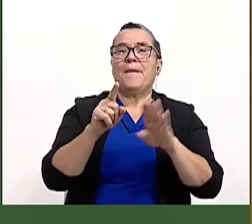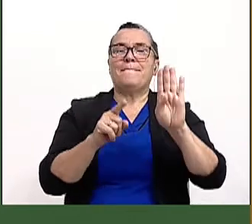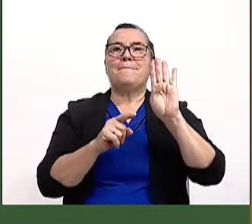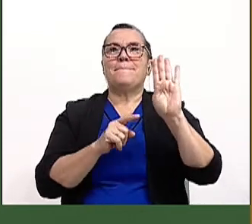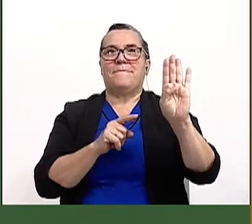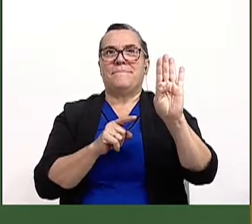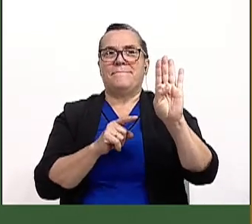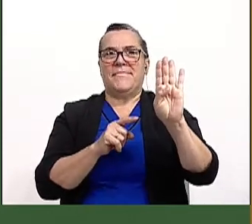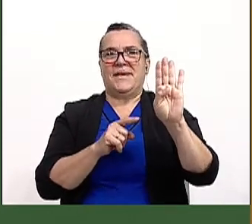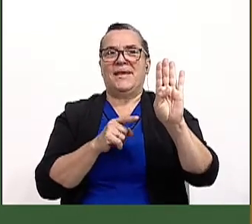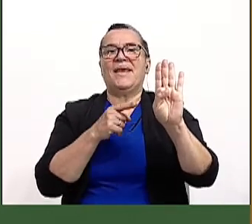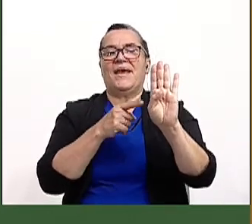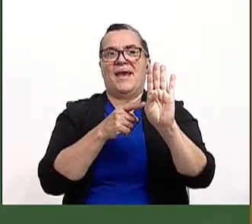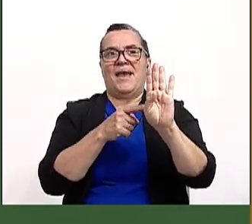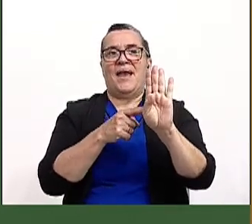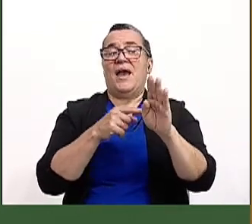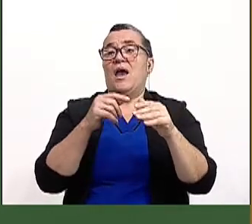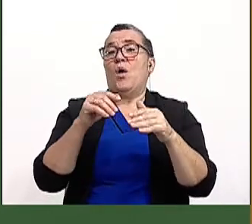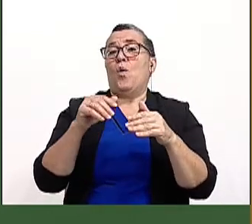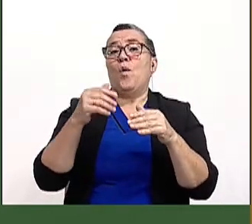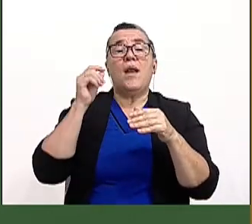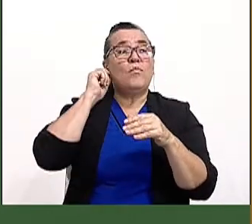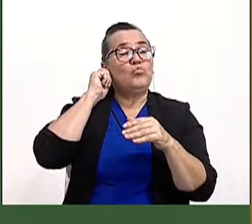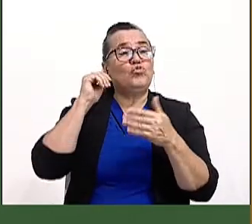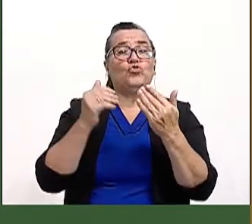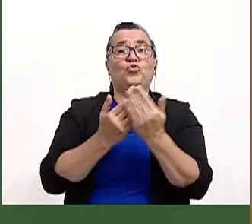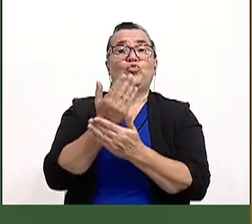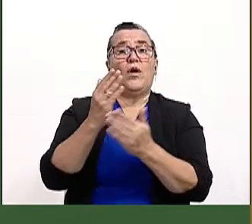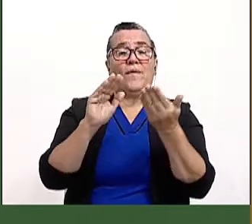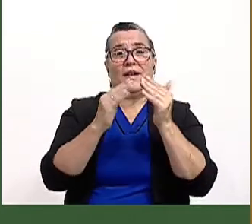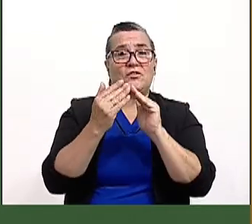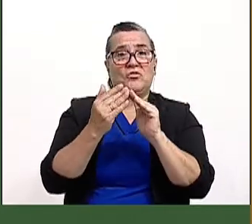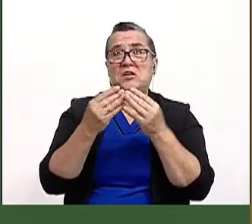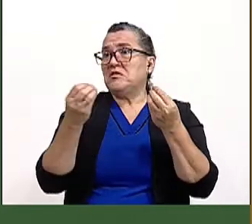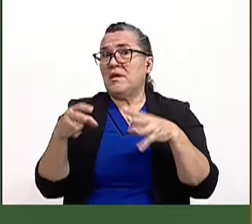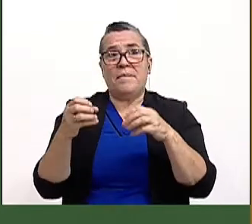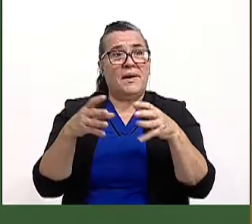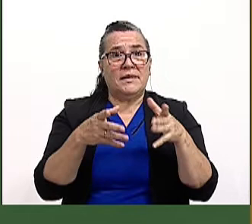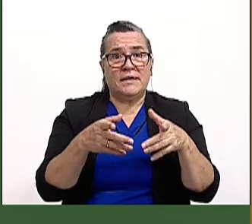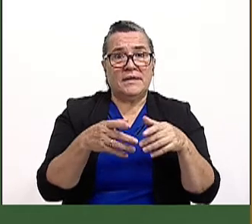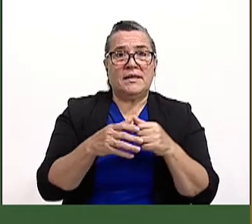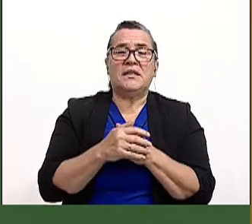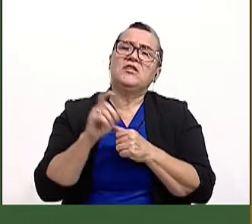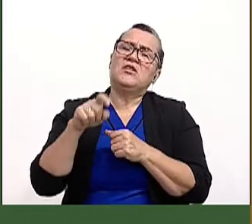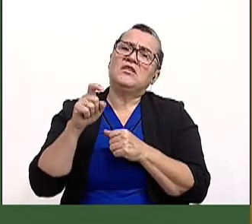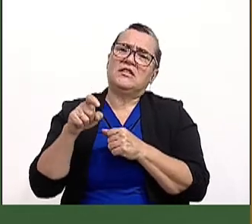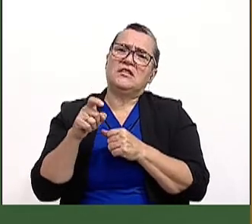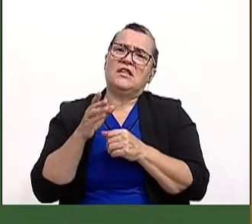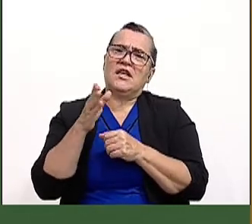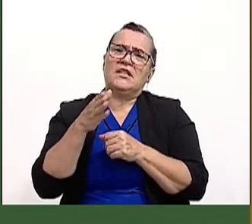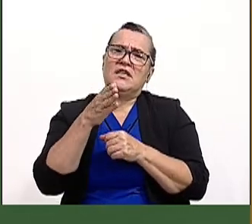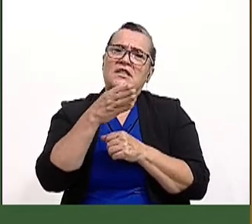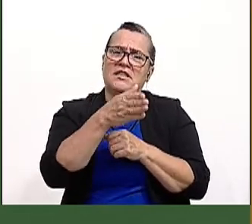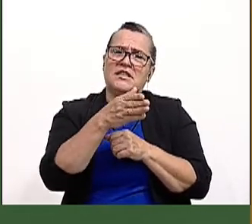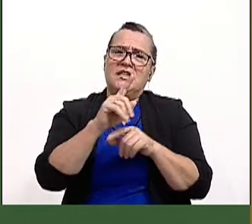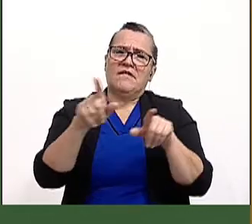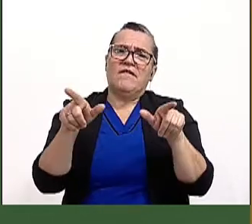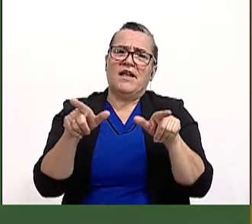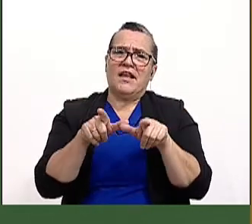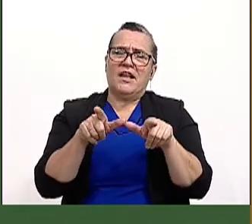answer is option B. A new girl in town who is lost, and she needs to get to some